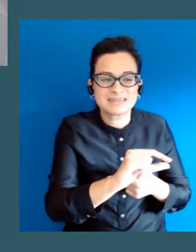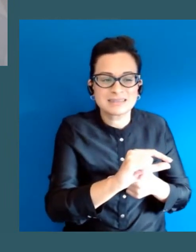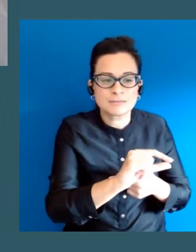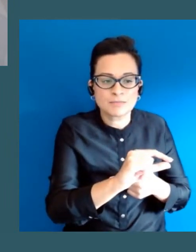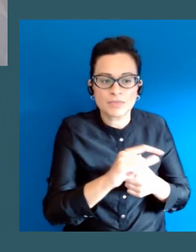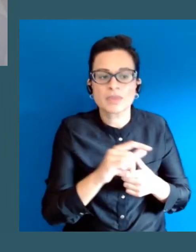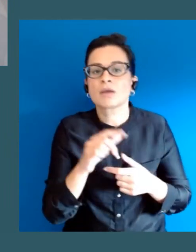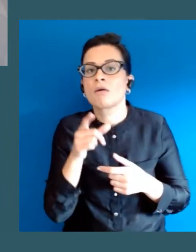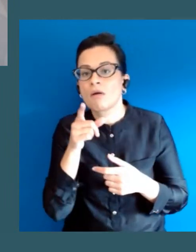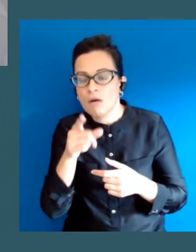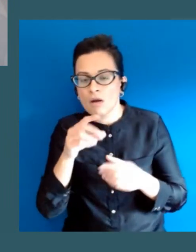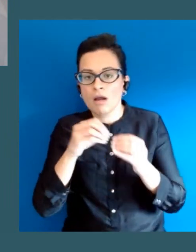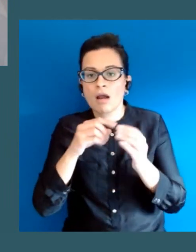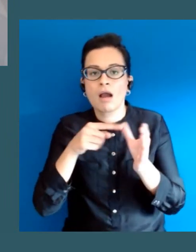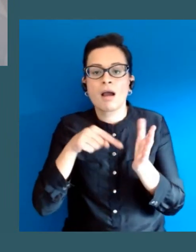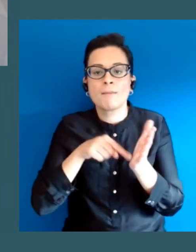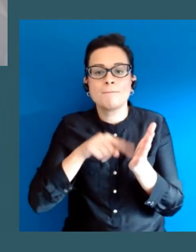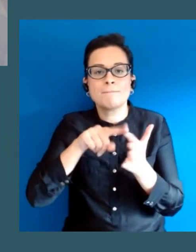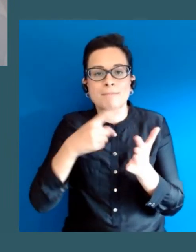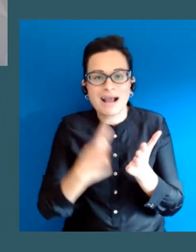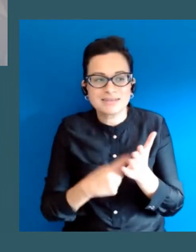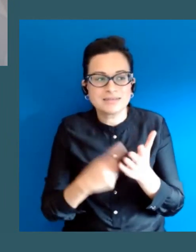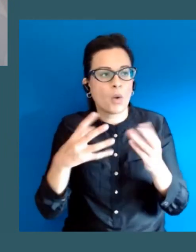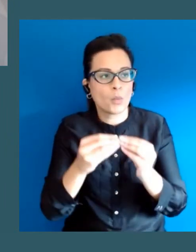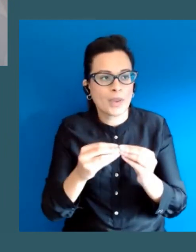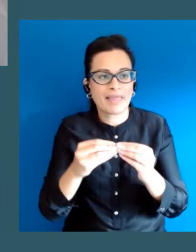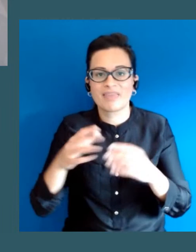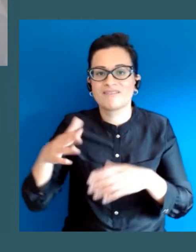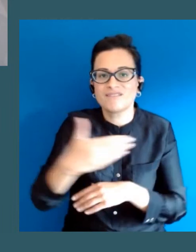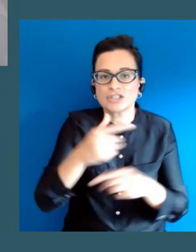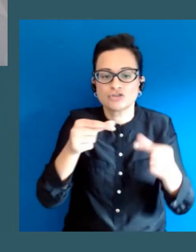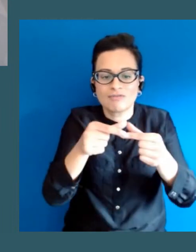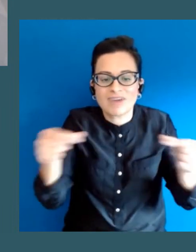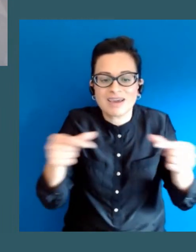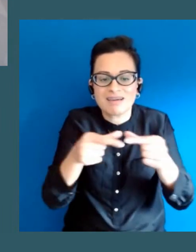batter on things like fish fingers or things like that, a small